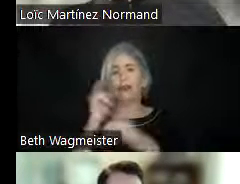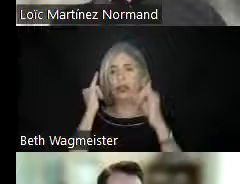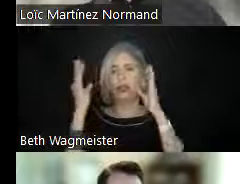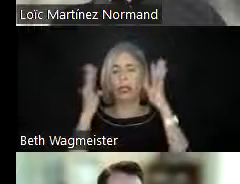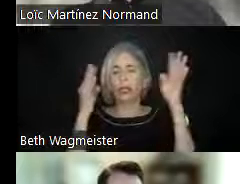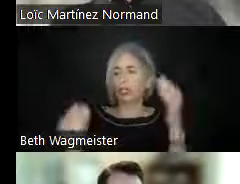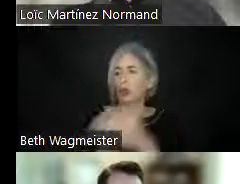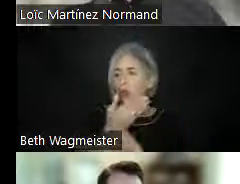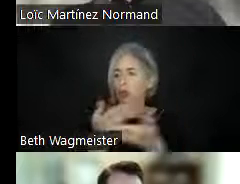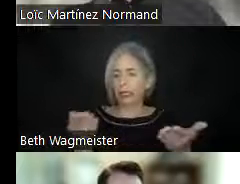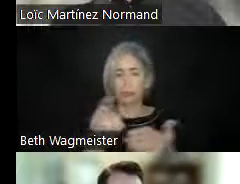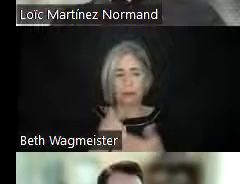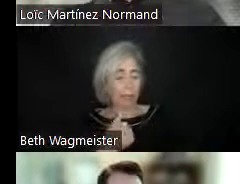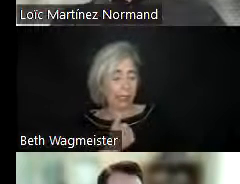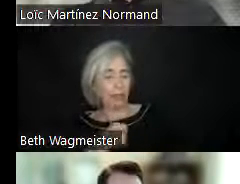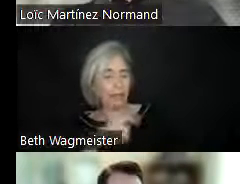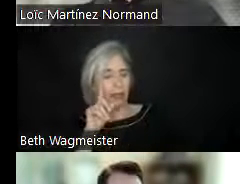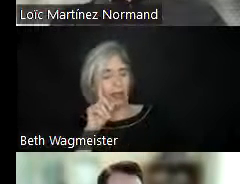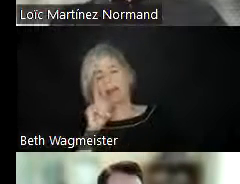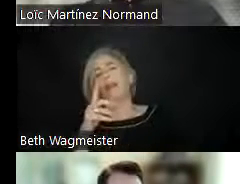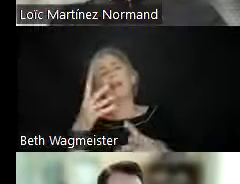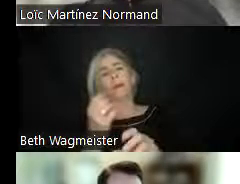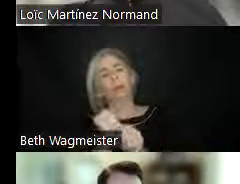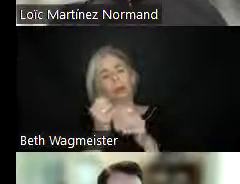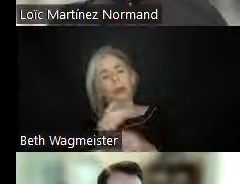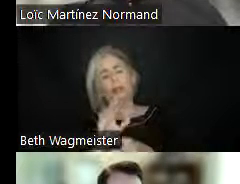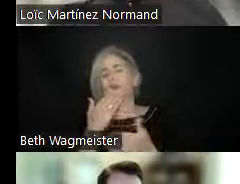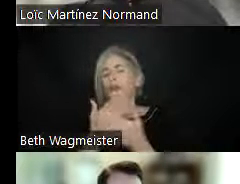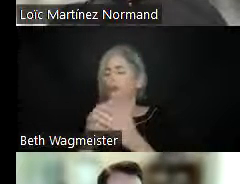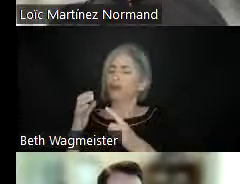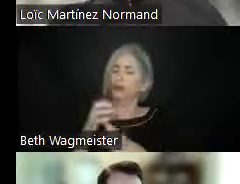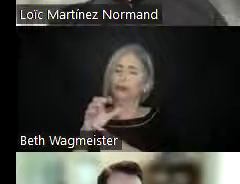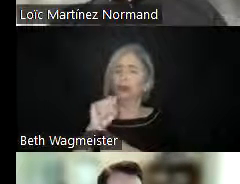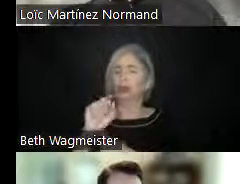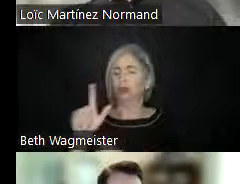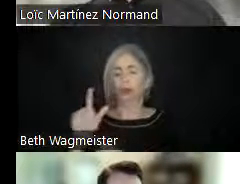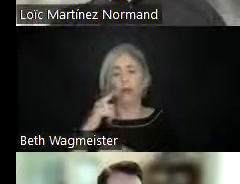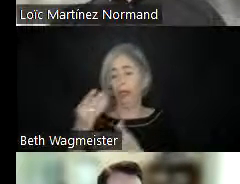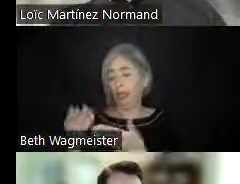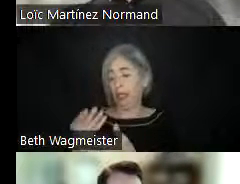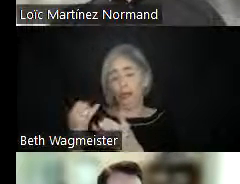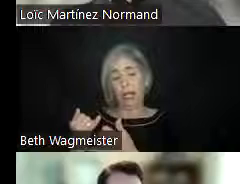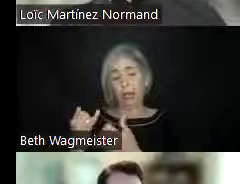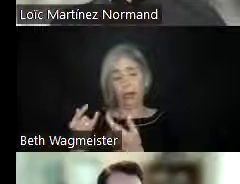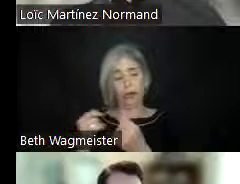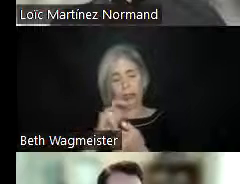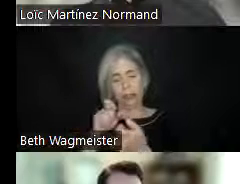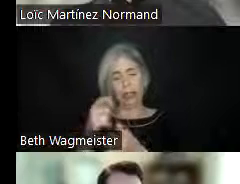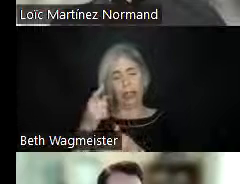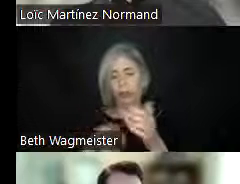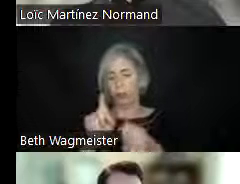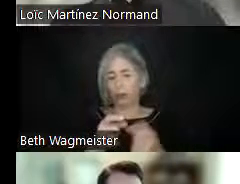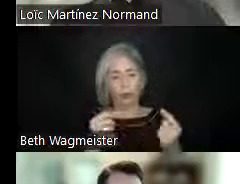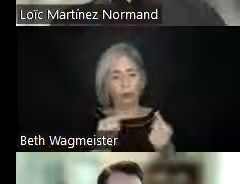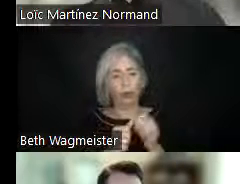I personally think that procurement is such a good tool, both for kind of the here and now doing exactly what you're supposed to do with your